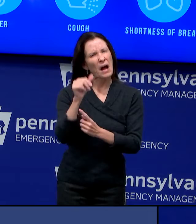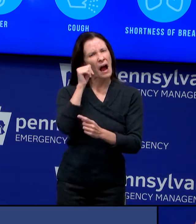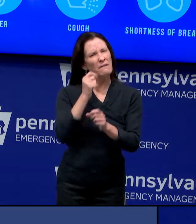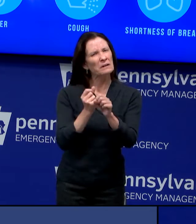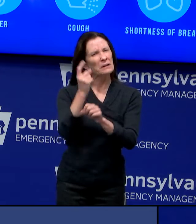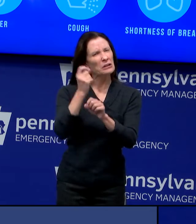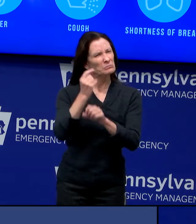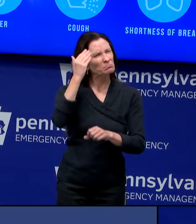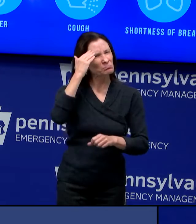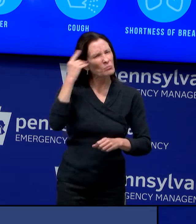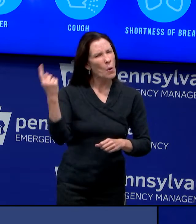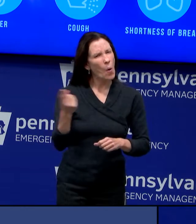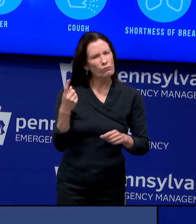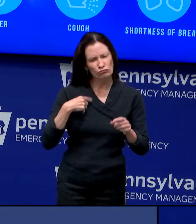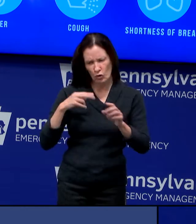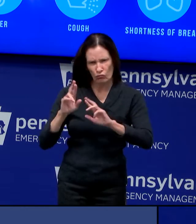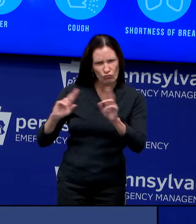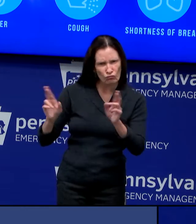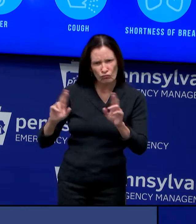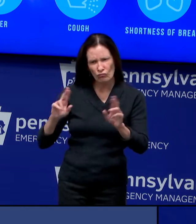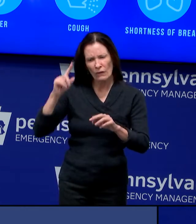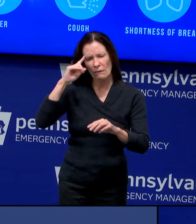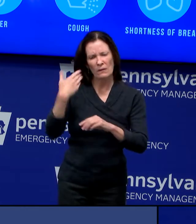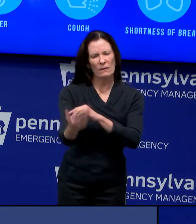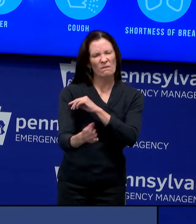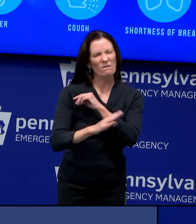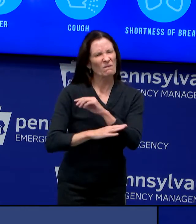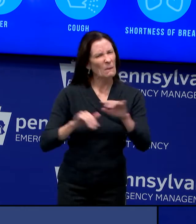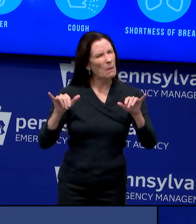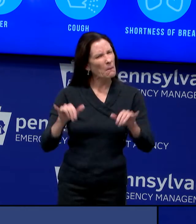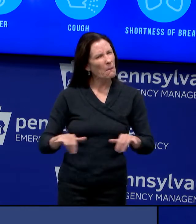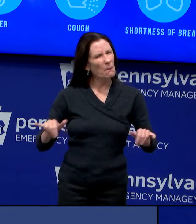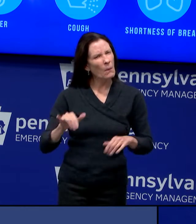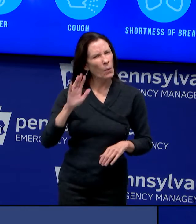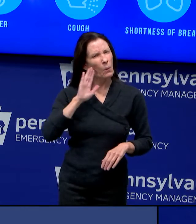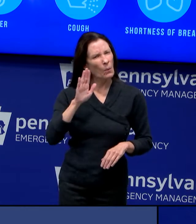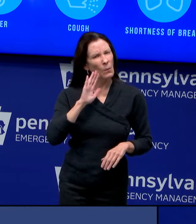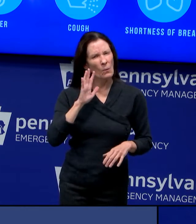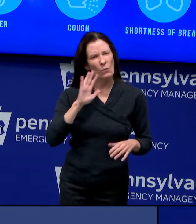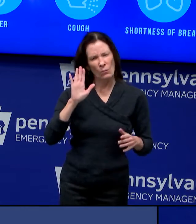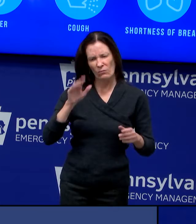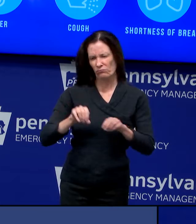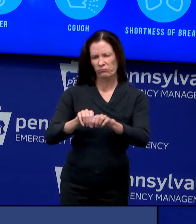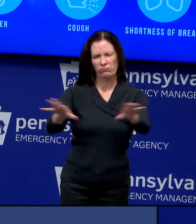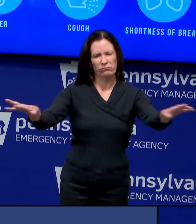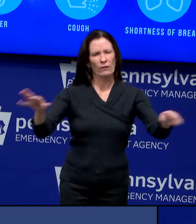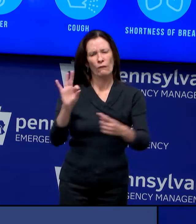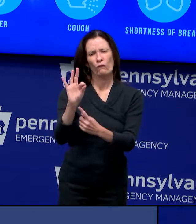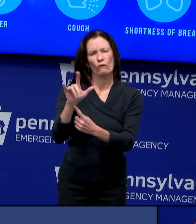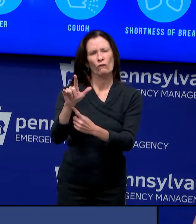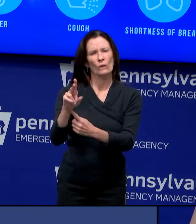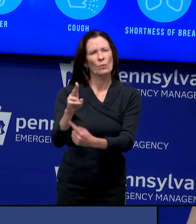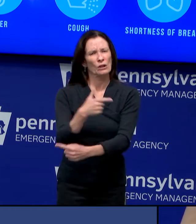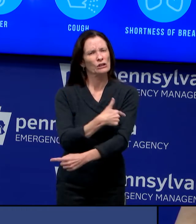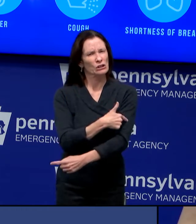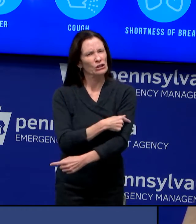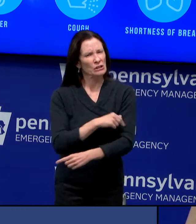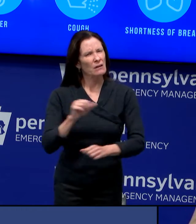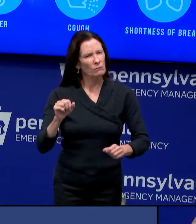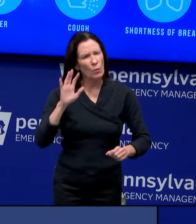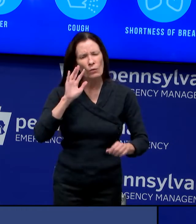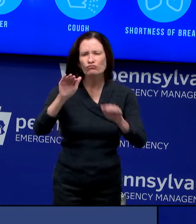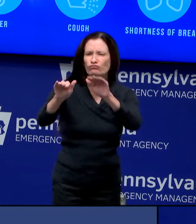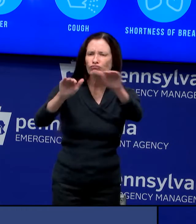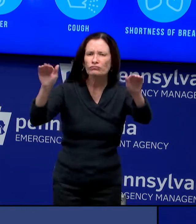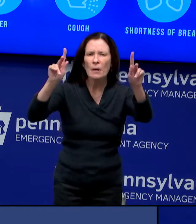speak, and then we will have a very robust push out of the flu vaccine and messages to get the vaccine. It'll